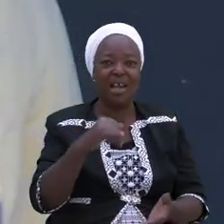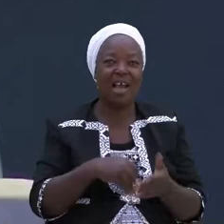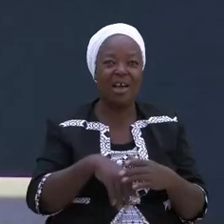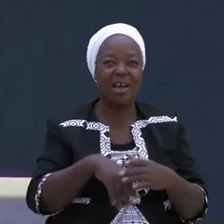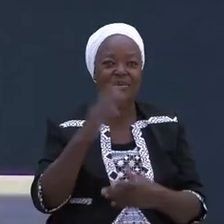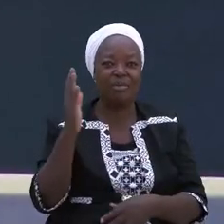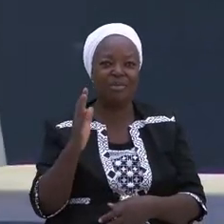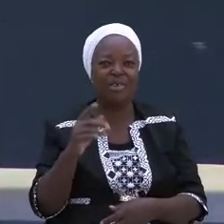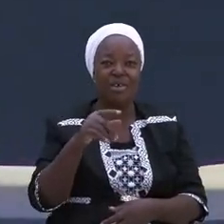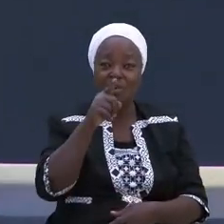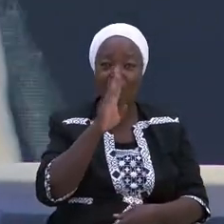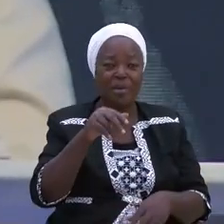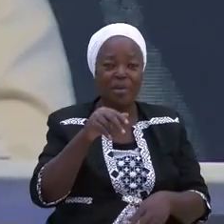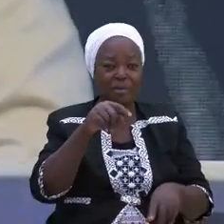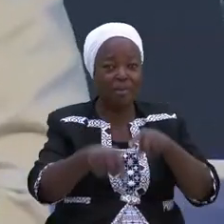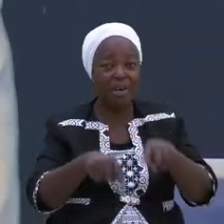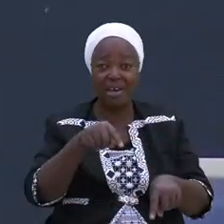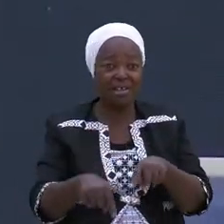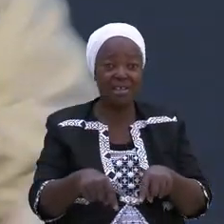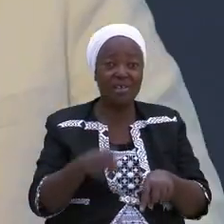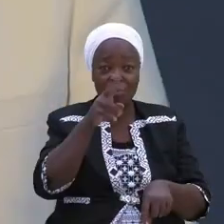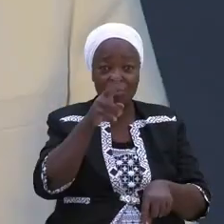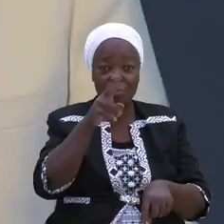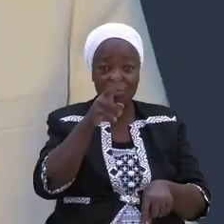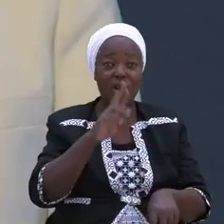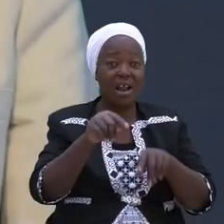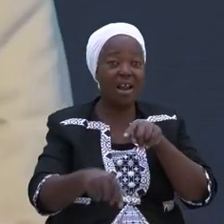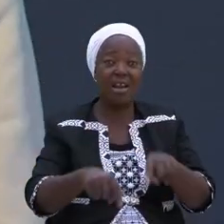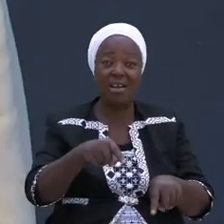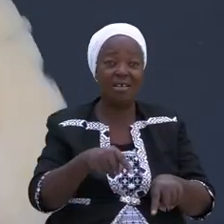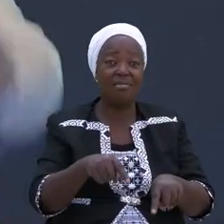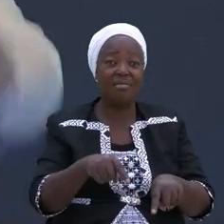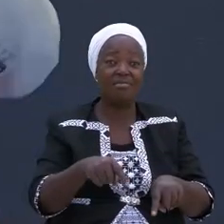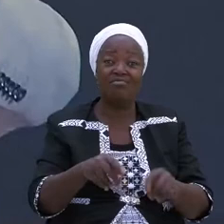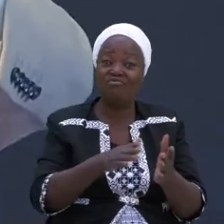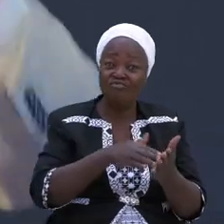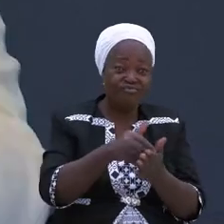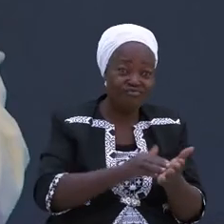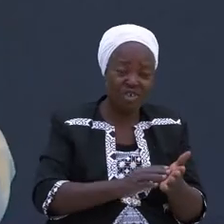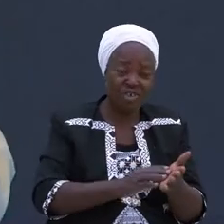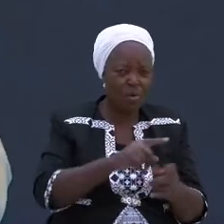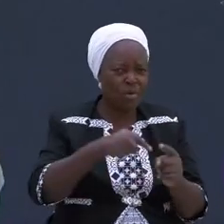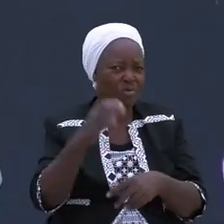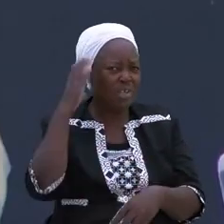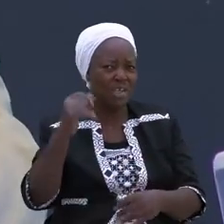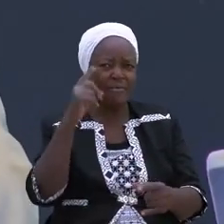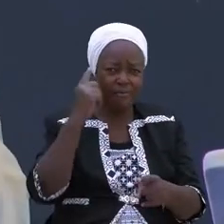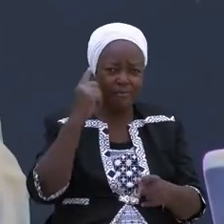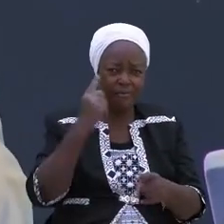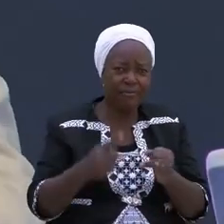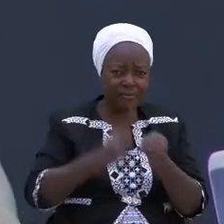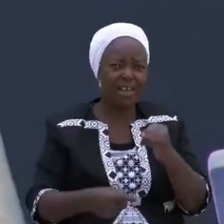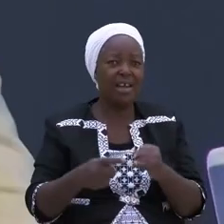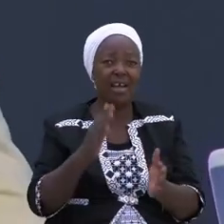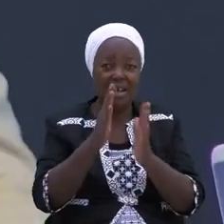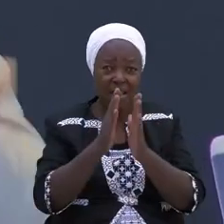been paralyzed, you are lame, impotent. When you hear the final amen, don't wait